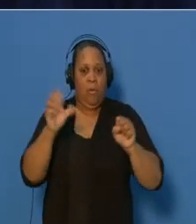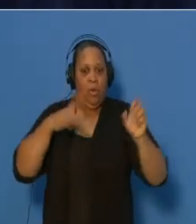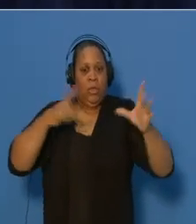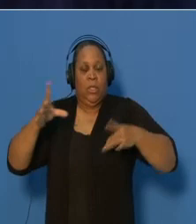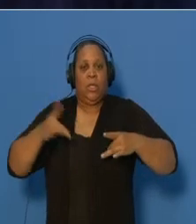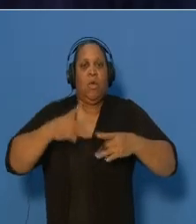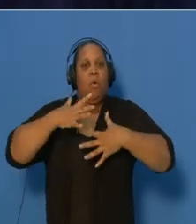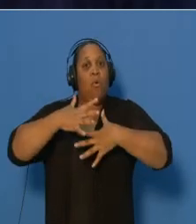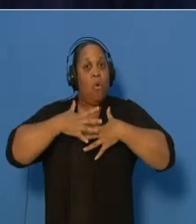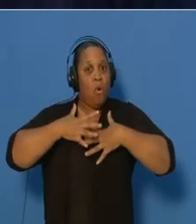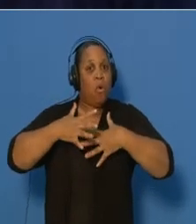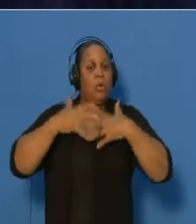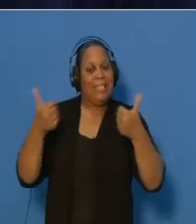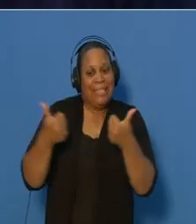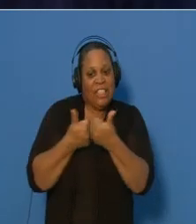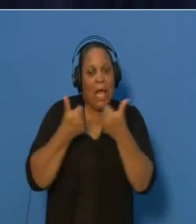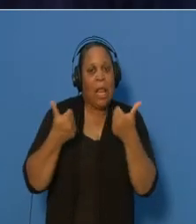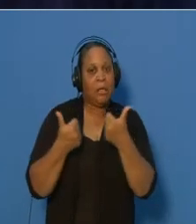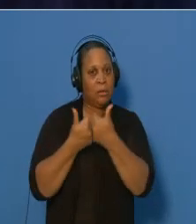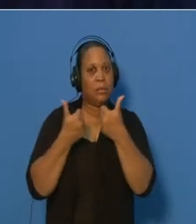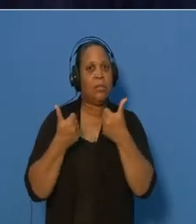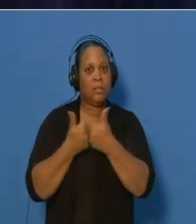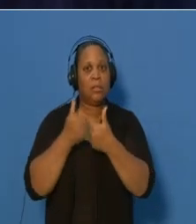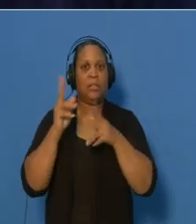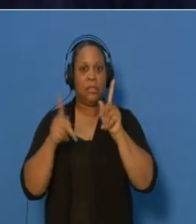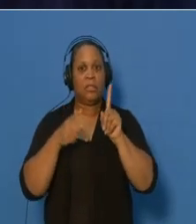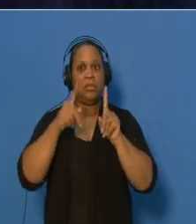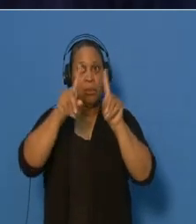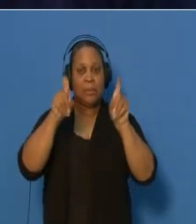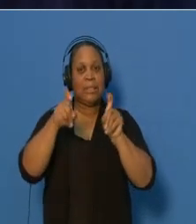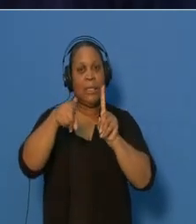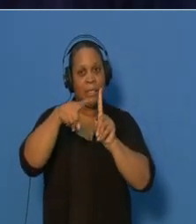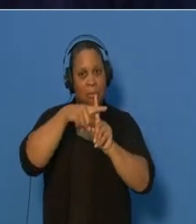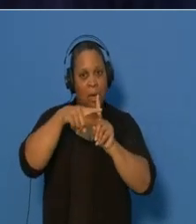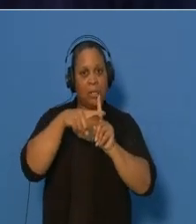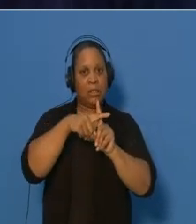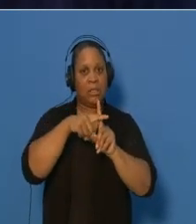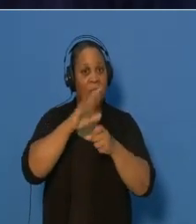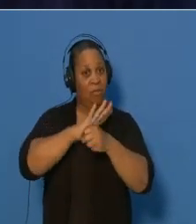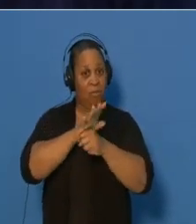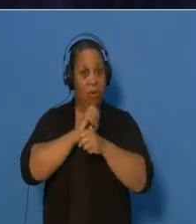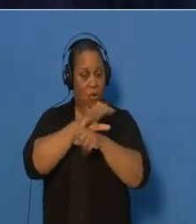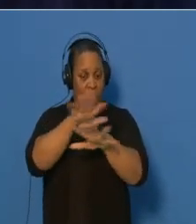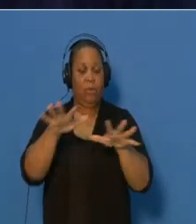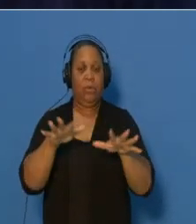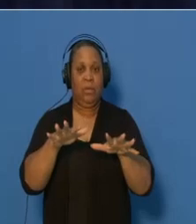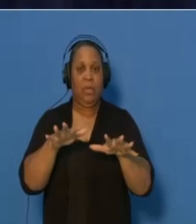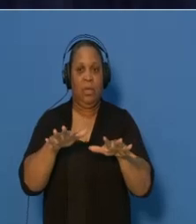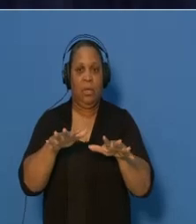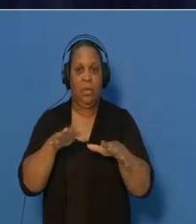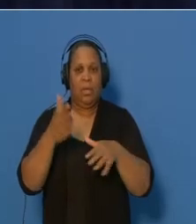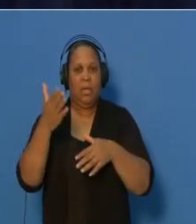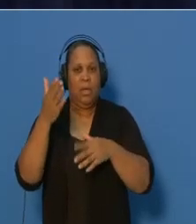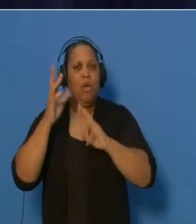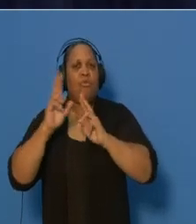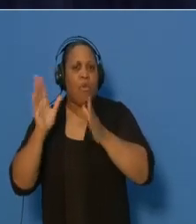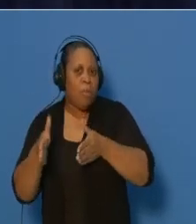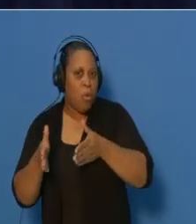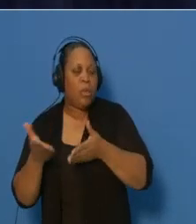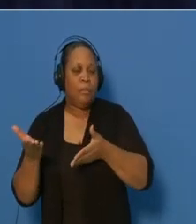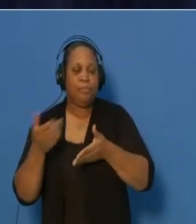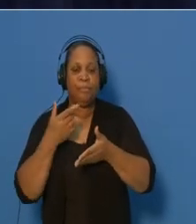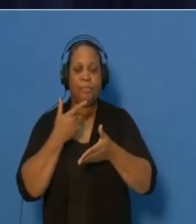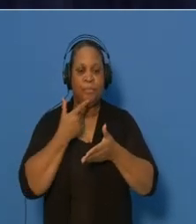respiratory challenges that come with persons that test positive for COVID-19. Now, the issue of testing kits has come up quite a lot at these